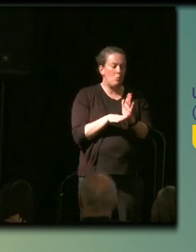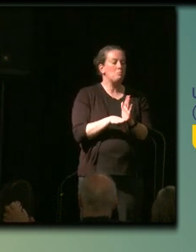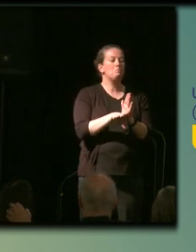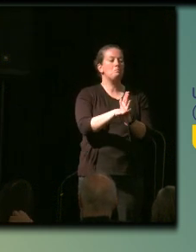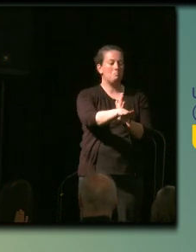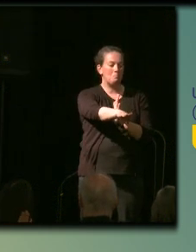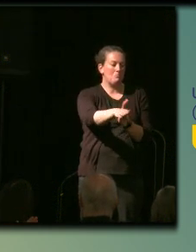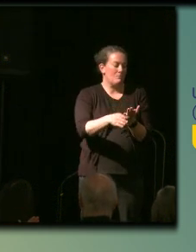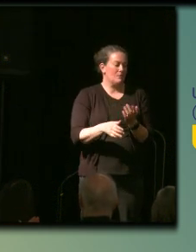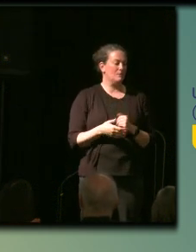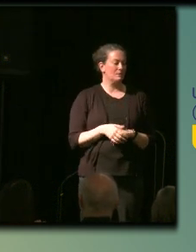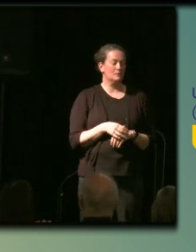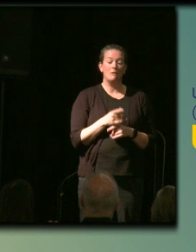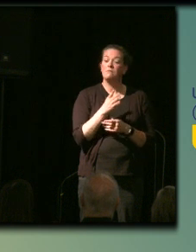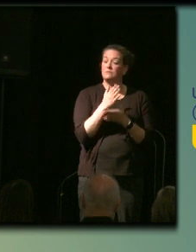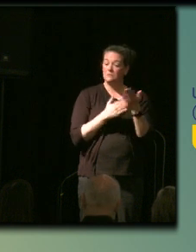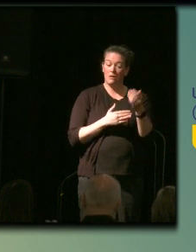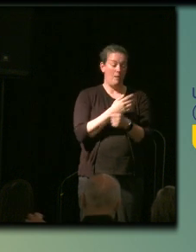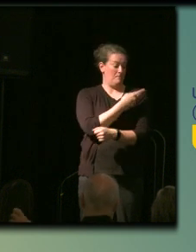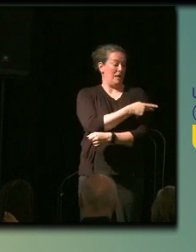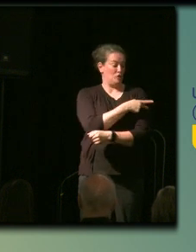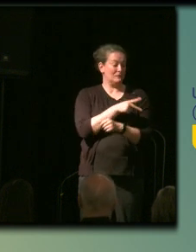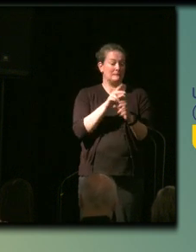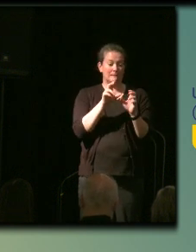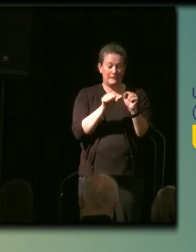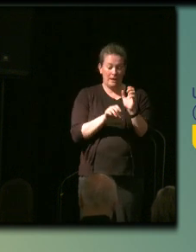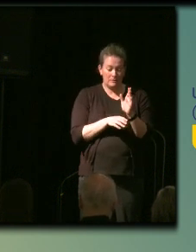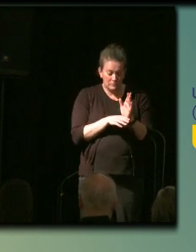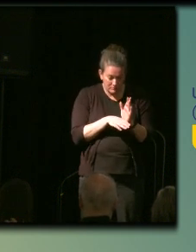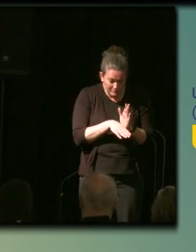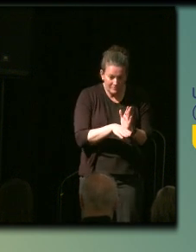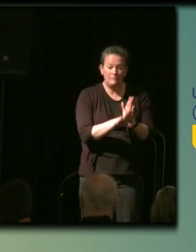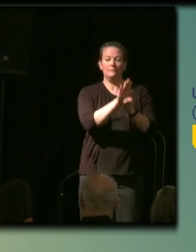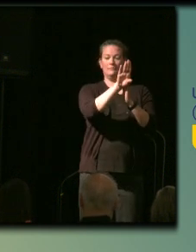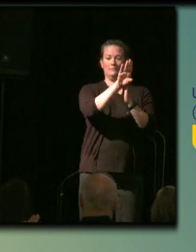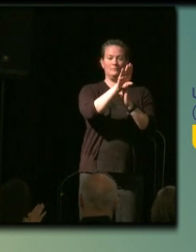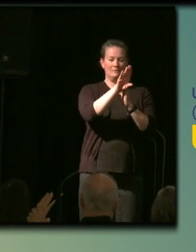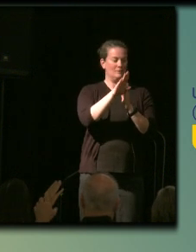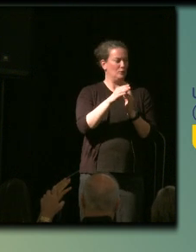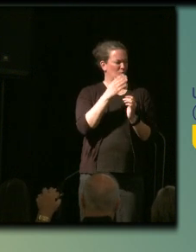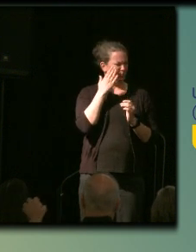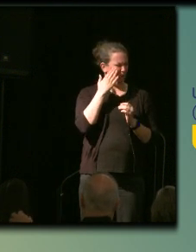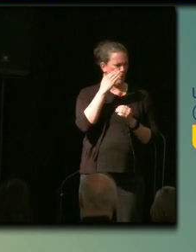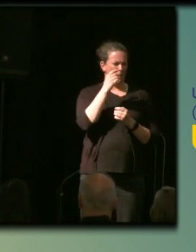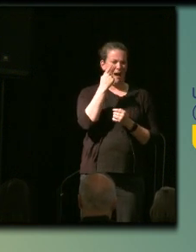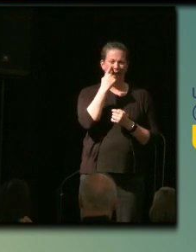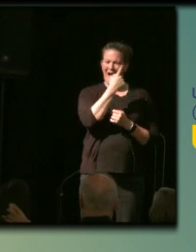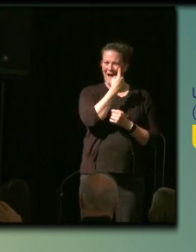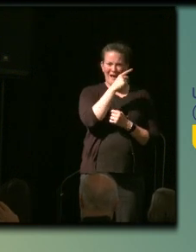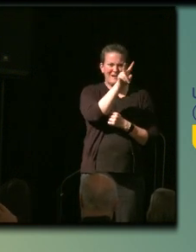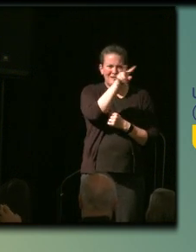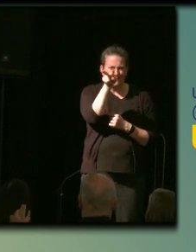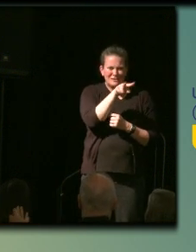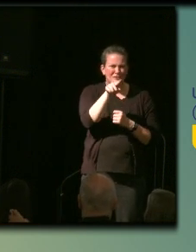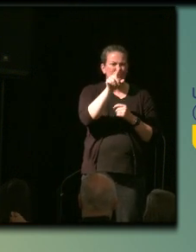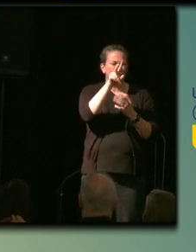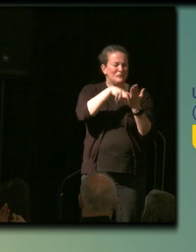number of patients, we can actually regain more than 3 lines of vision on the eye chart.